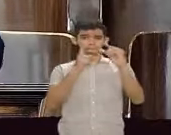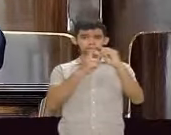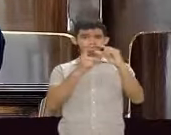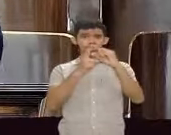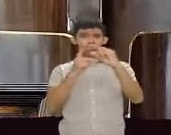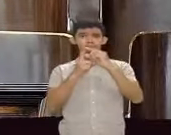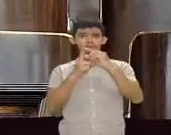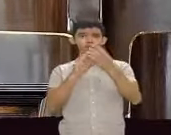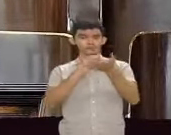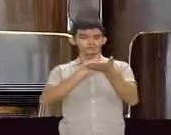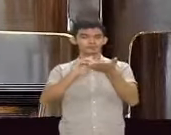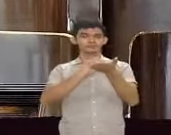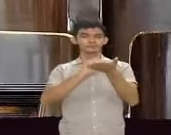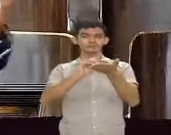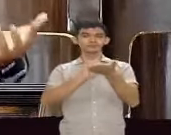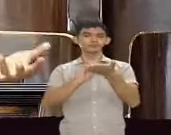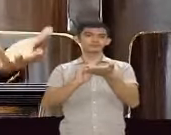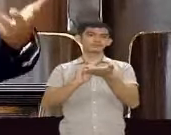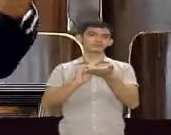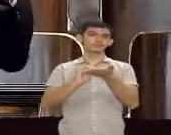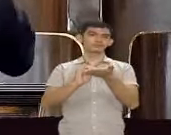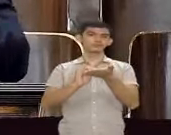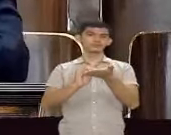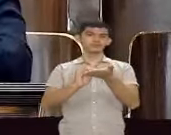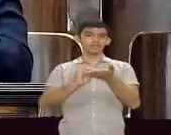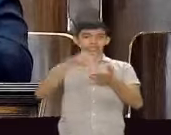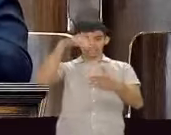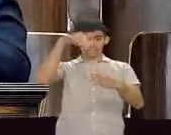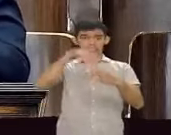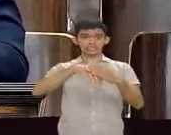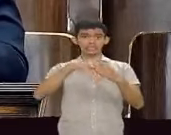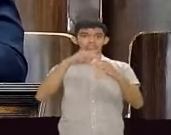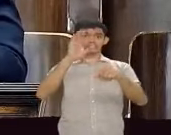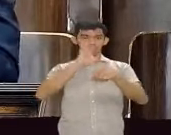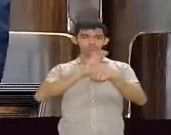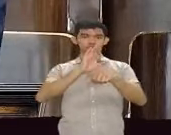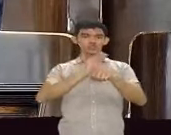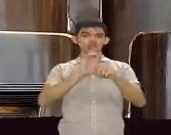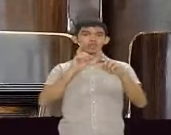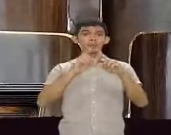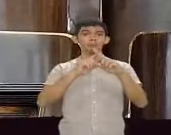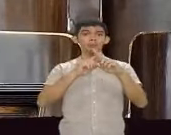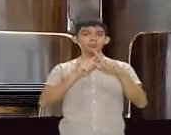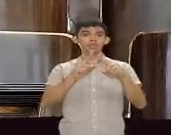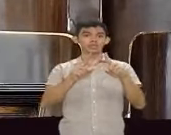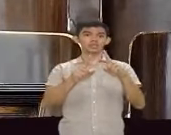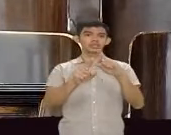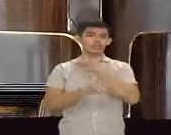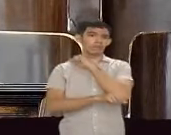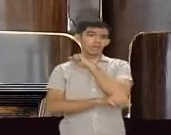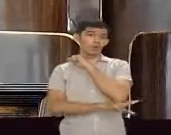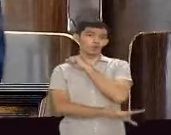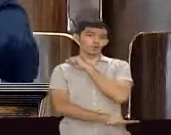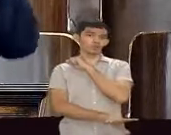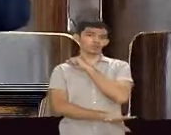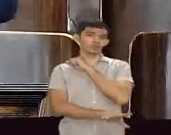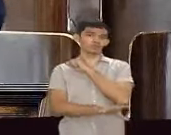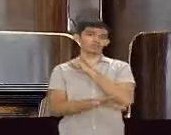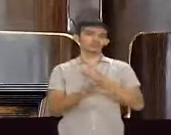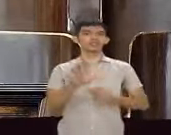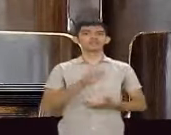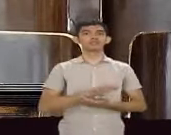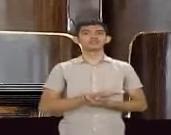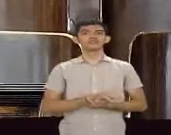mga practices, mga kaisunan, dili na ni musulod. But ang ugat ana, the root ana, is